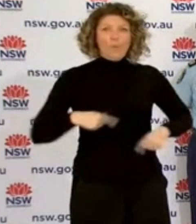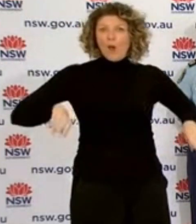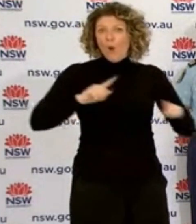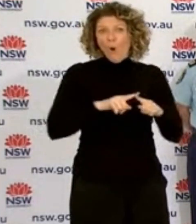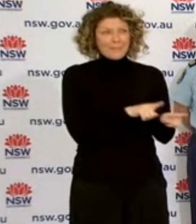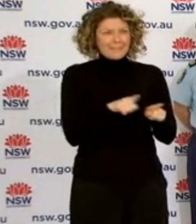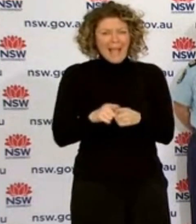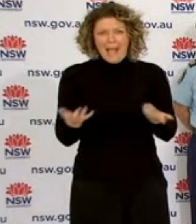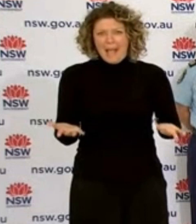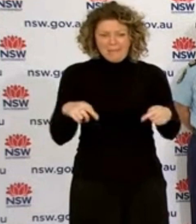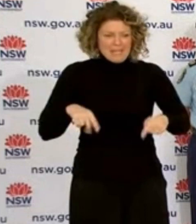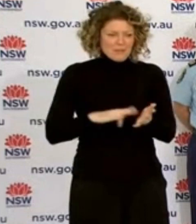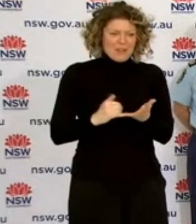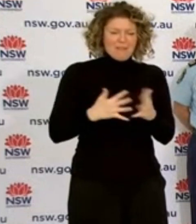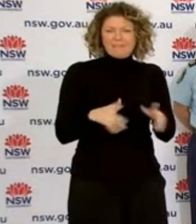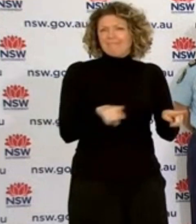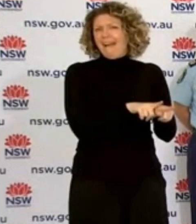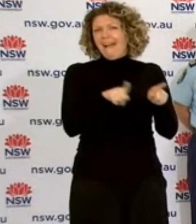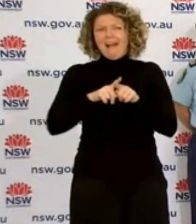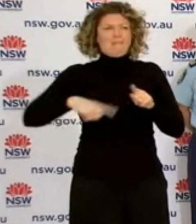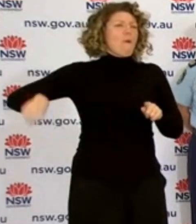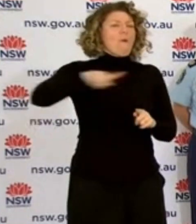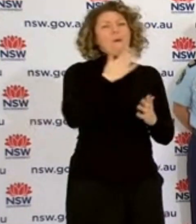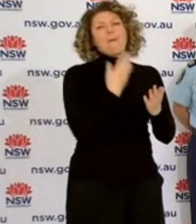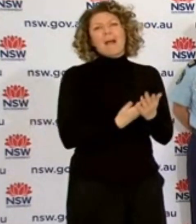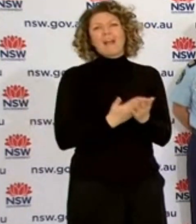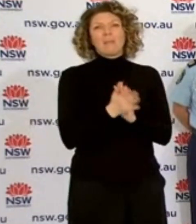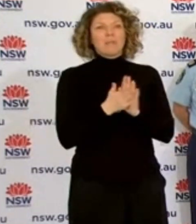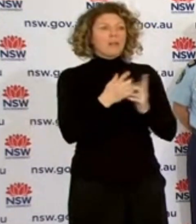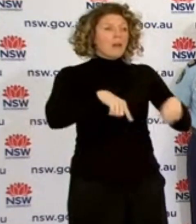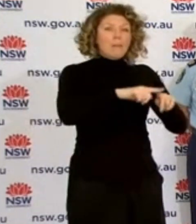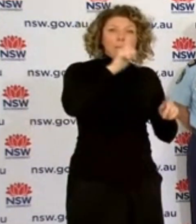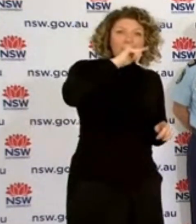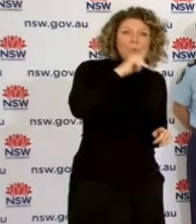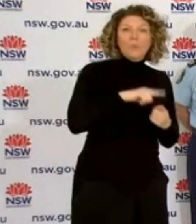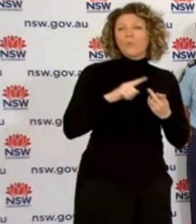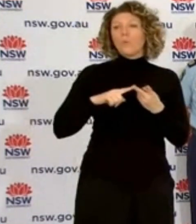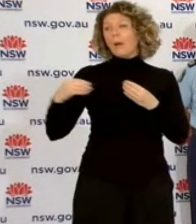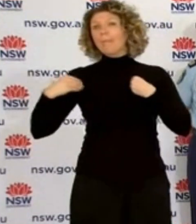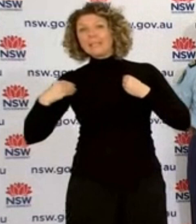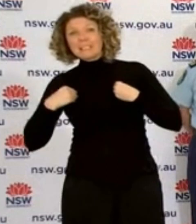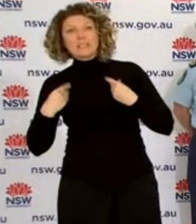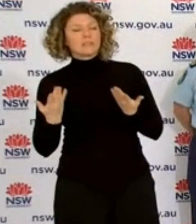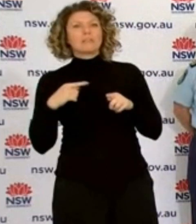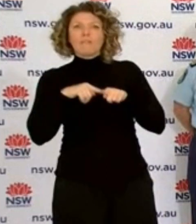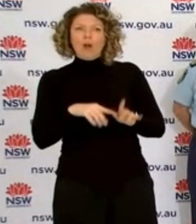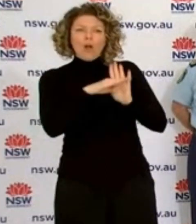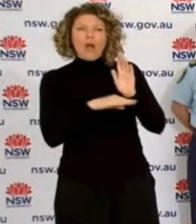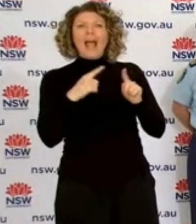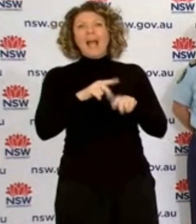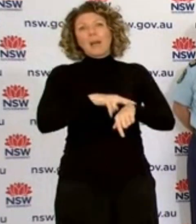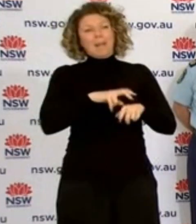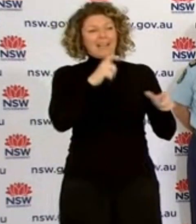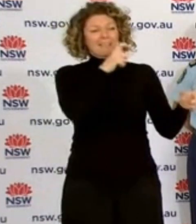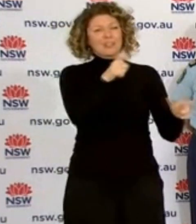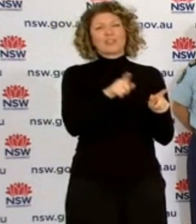this together. And it's through the combined efforts of our community, of business, and of course our health and police that we can achieve what we need to